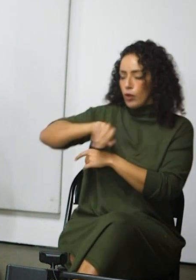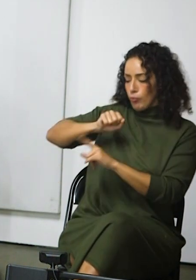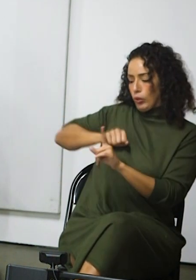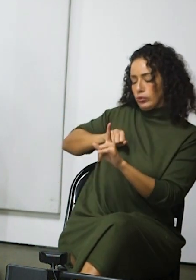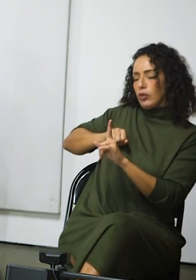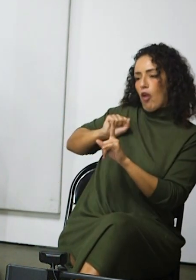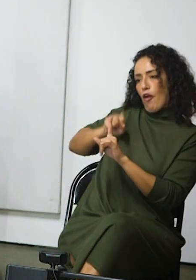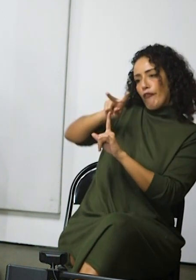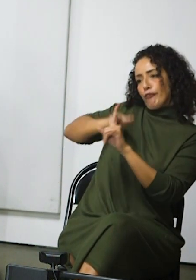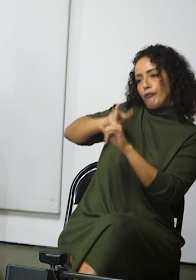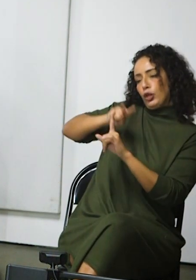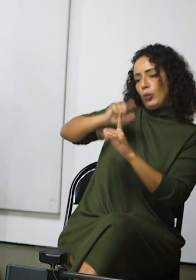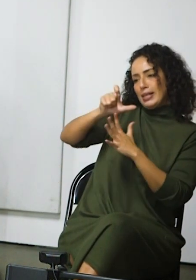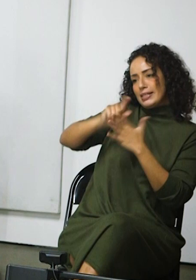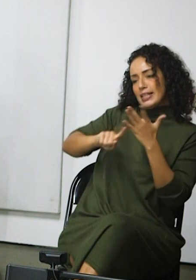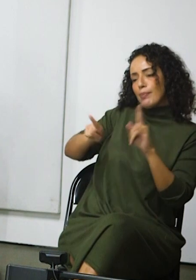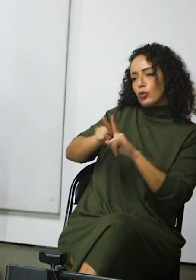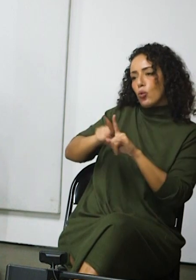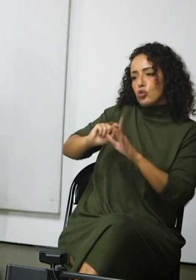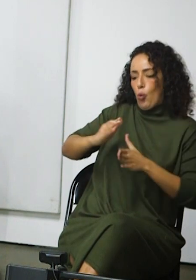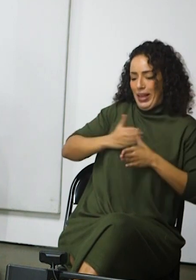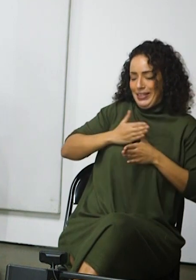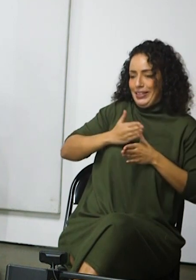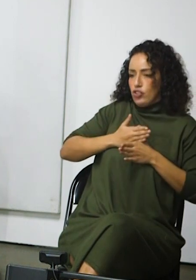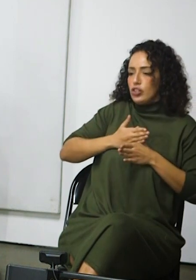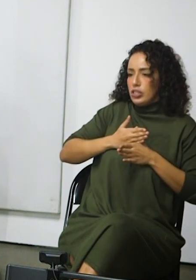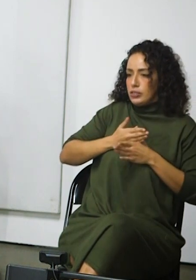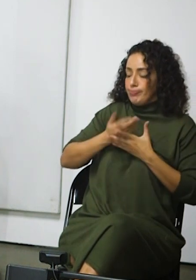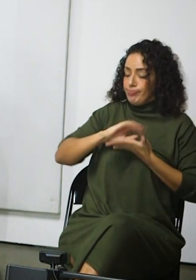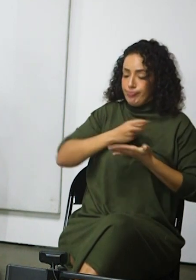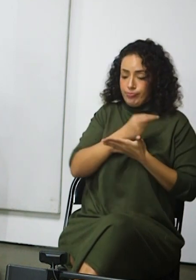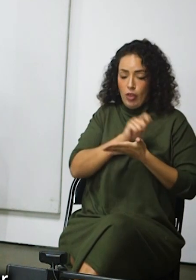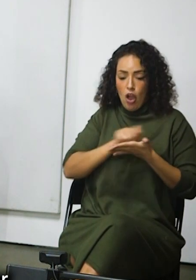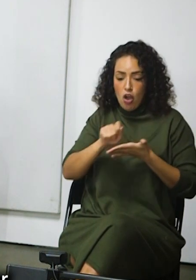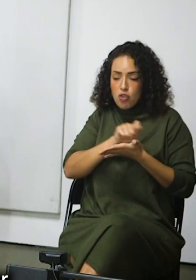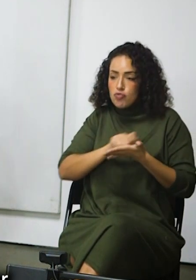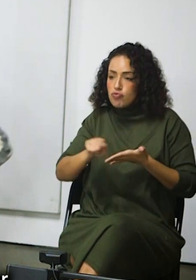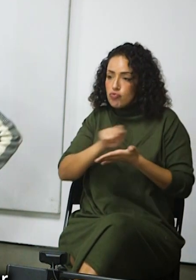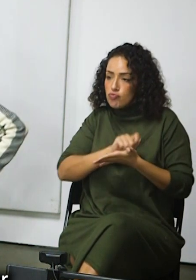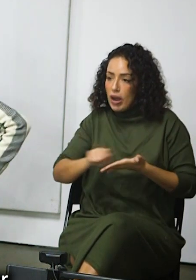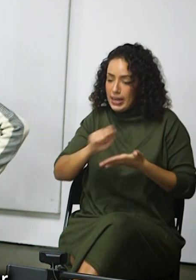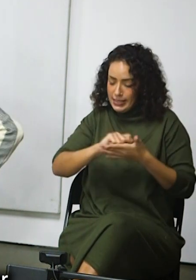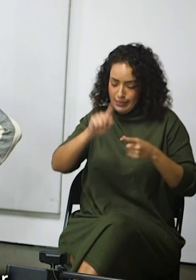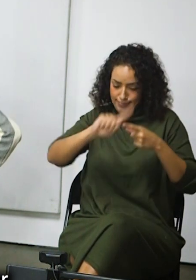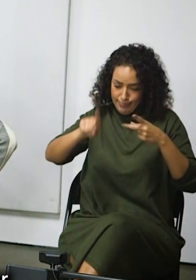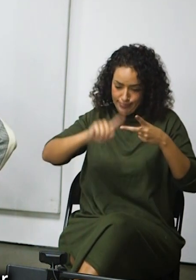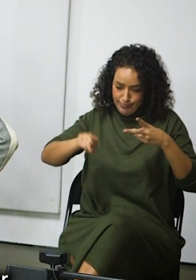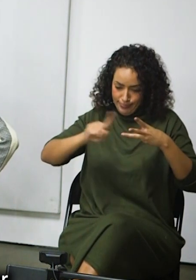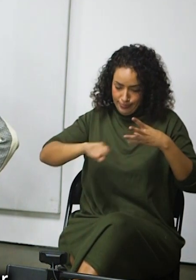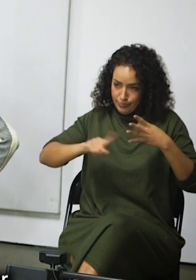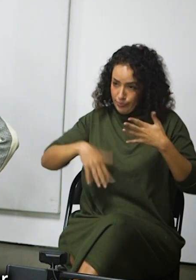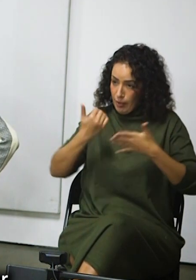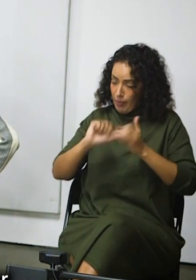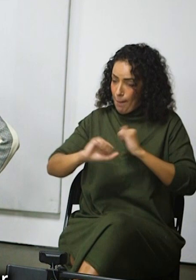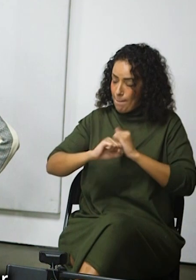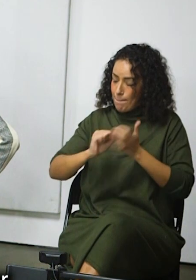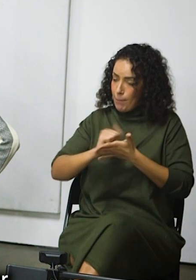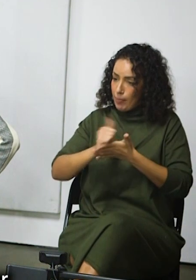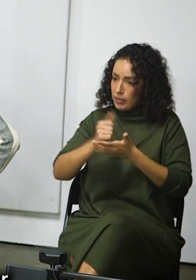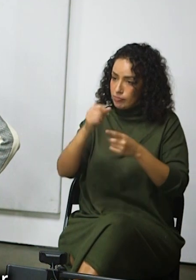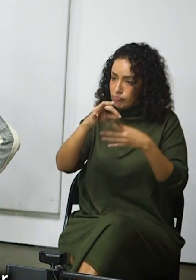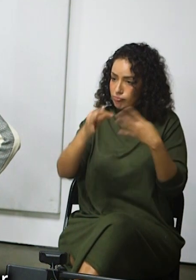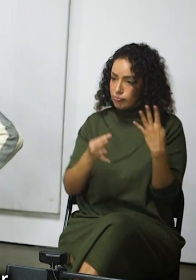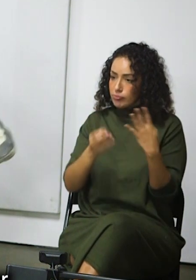body. Her writing has been featured in Counter Signals 5, Systems and Their Discontents, forthcoming, Errant Journal, and Learning